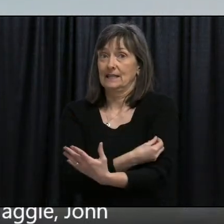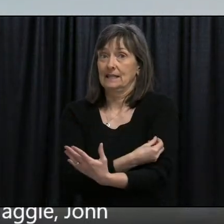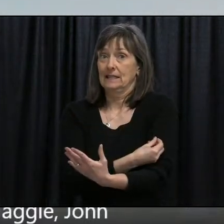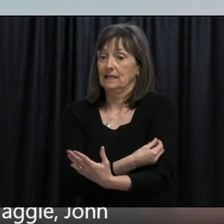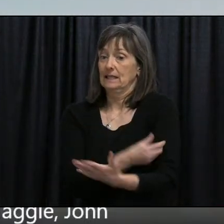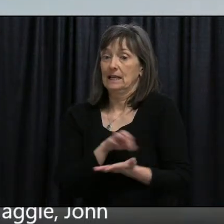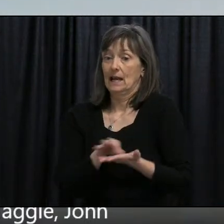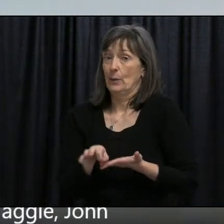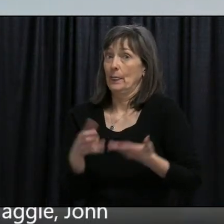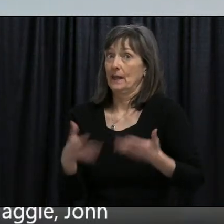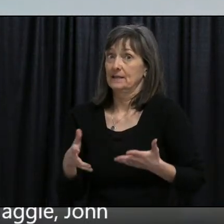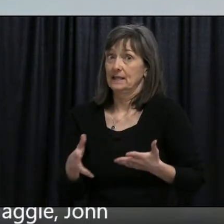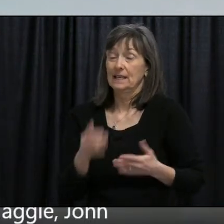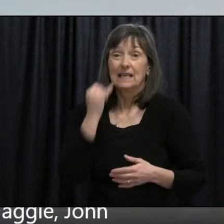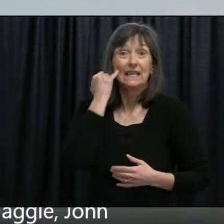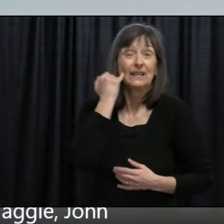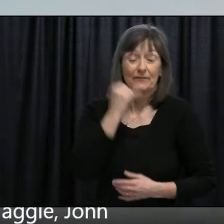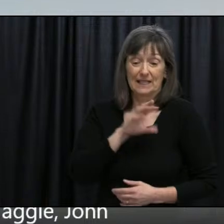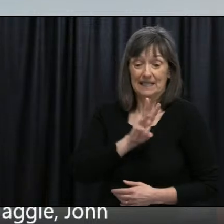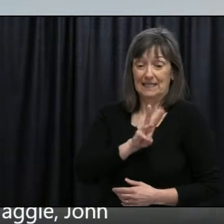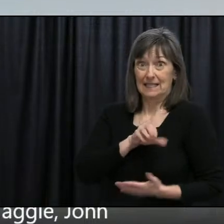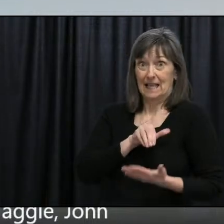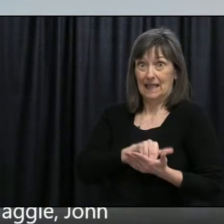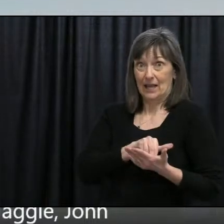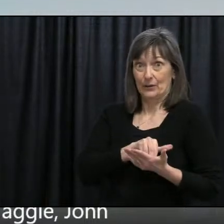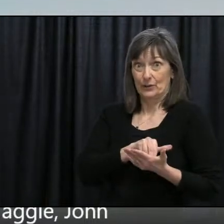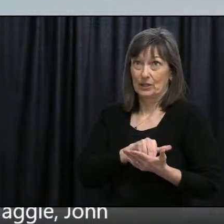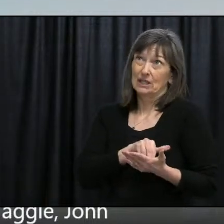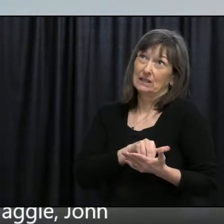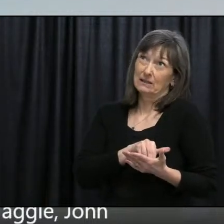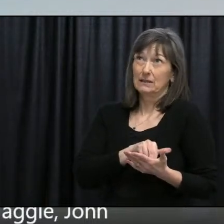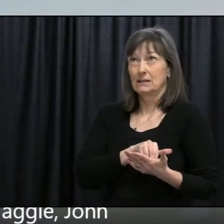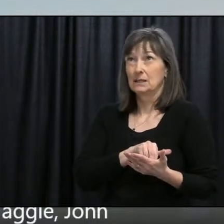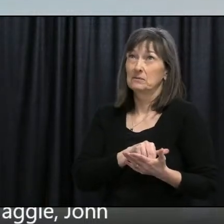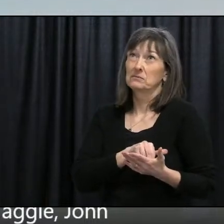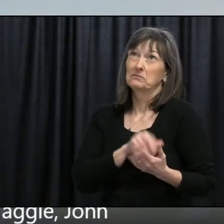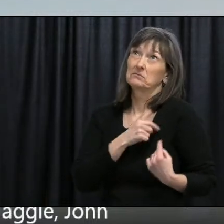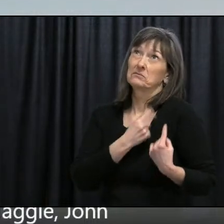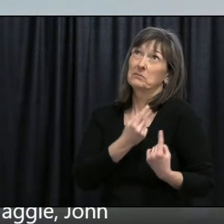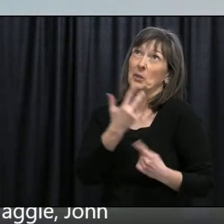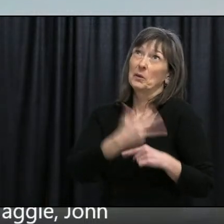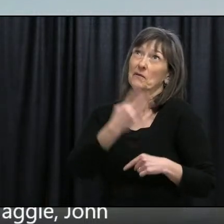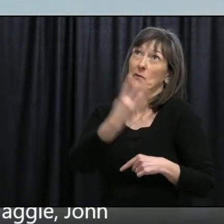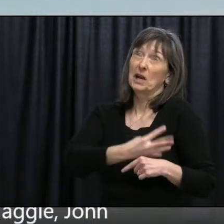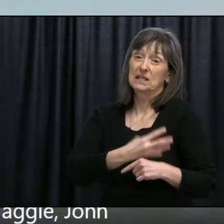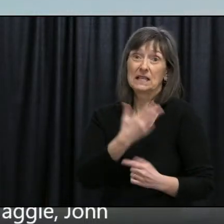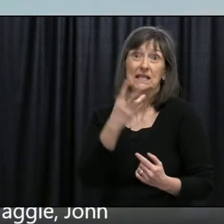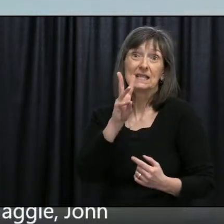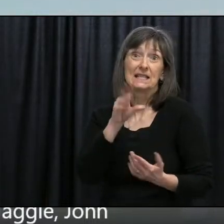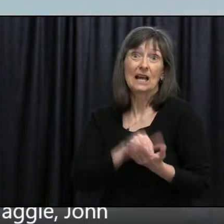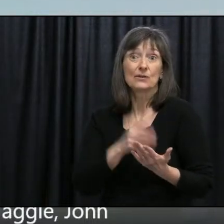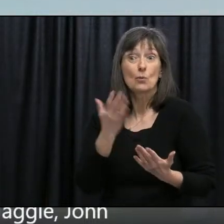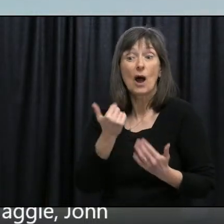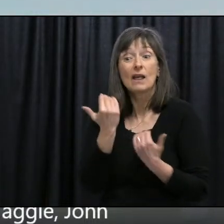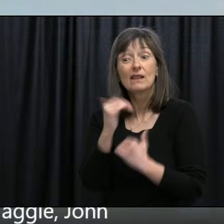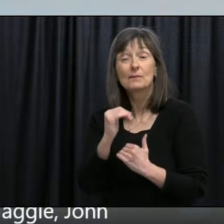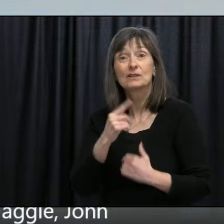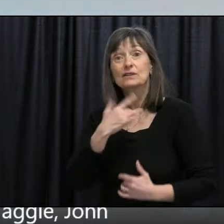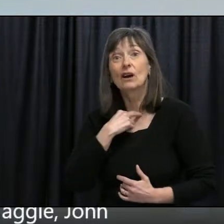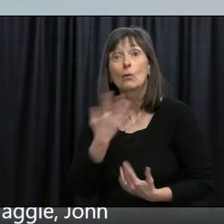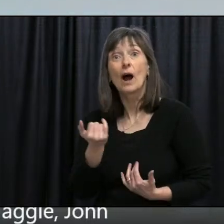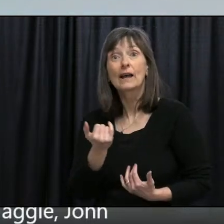only do 6,000 shots, for example, in the last 3 or 4 days is that's all we have had